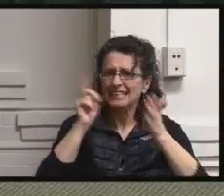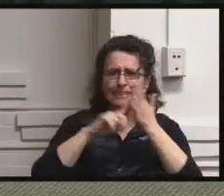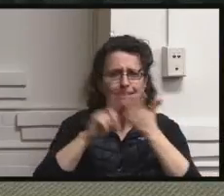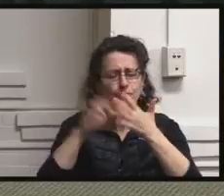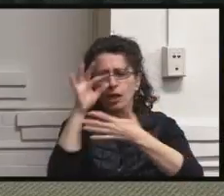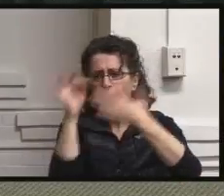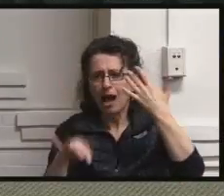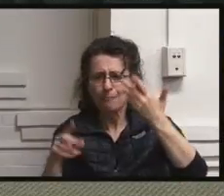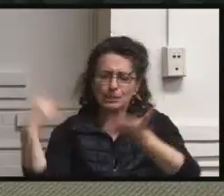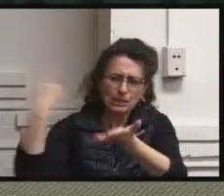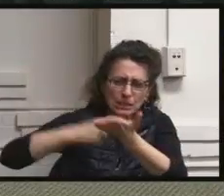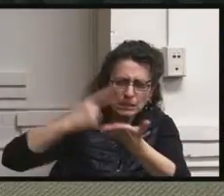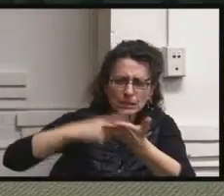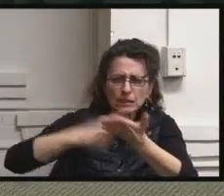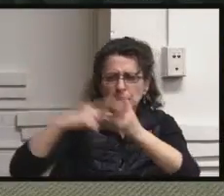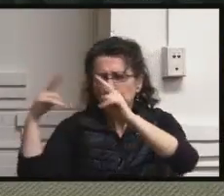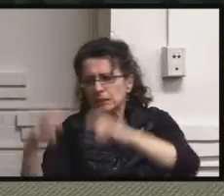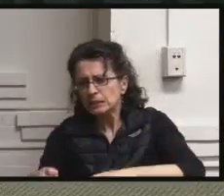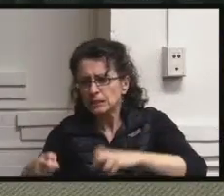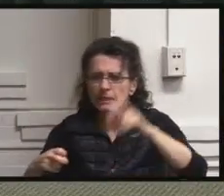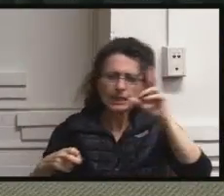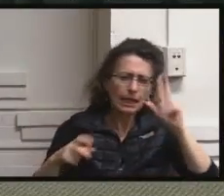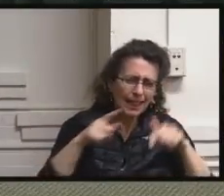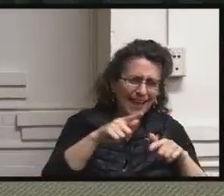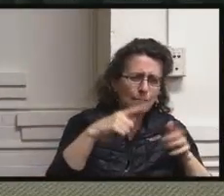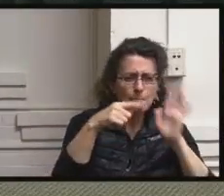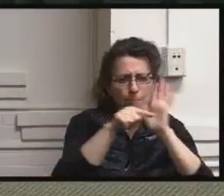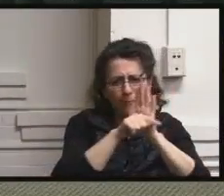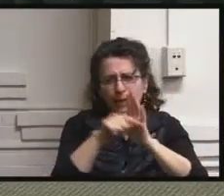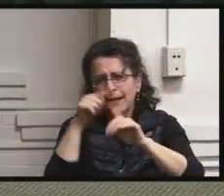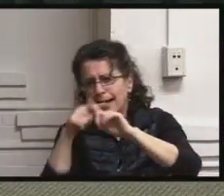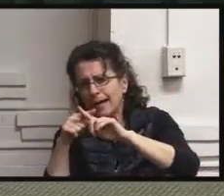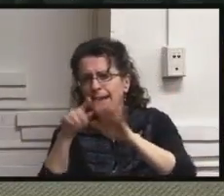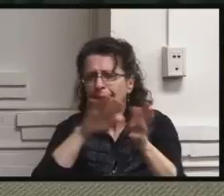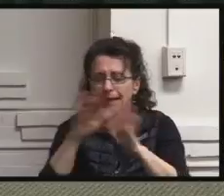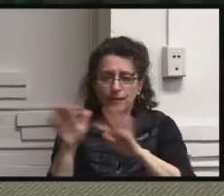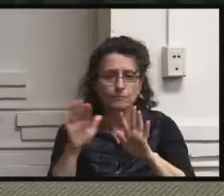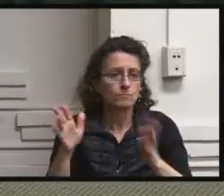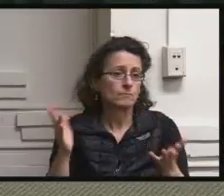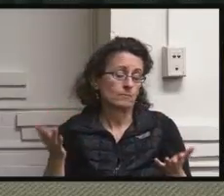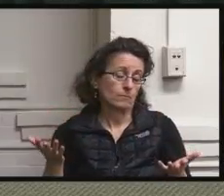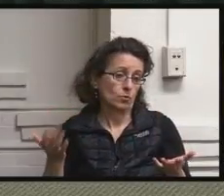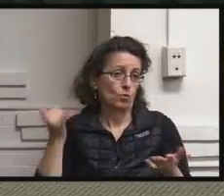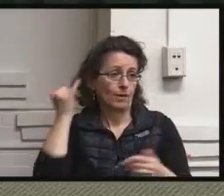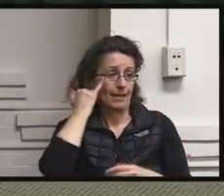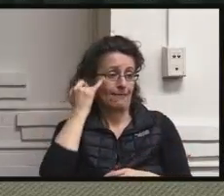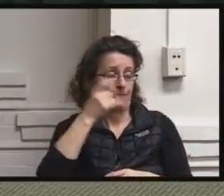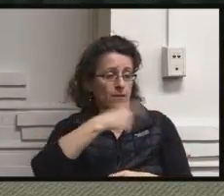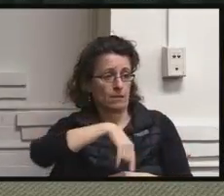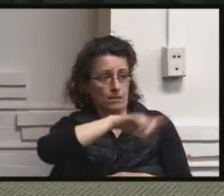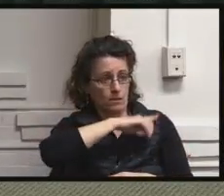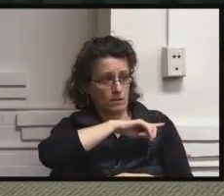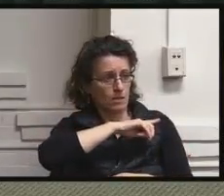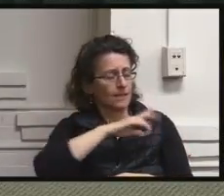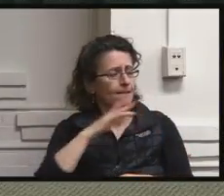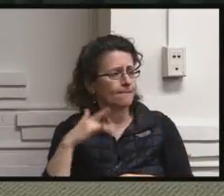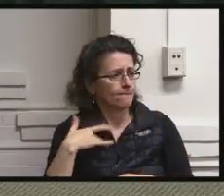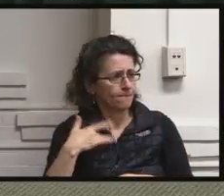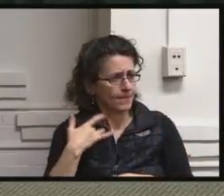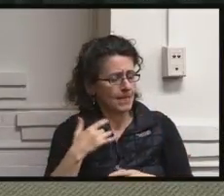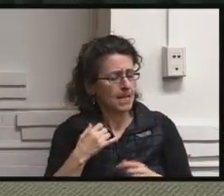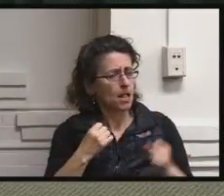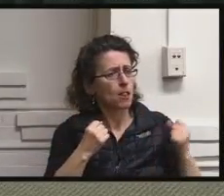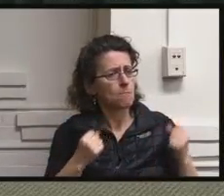do feel at this point like it would be wonderful if we all found that solid ground, mm-hmm. and found our